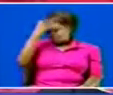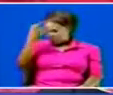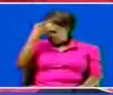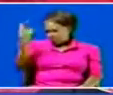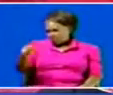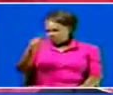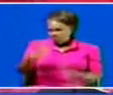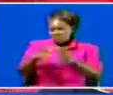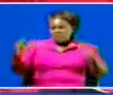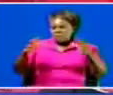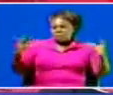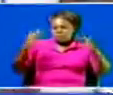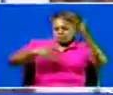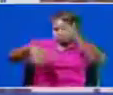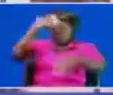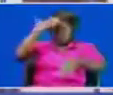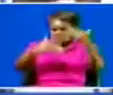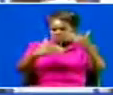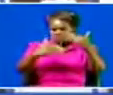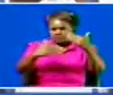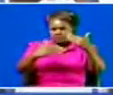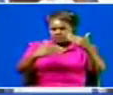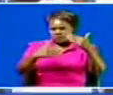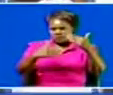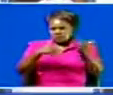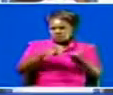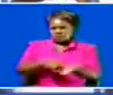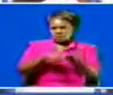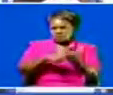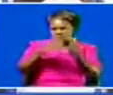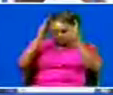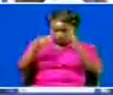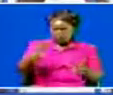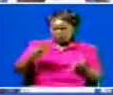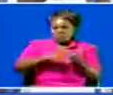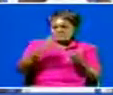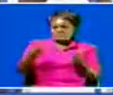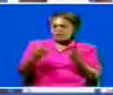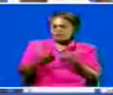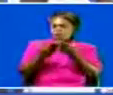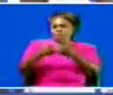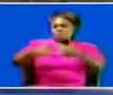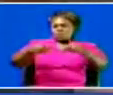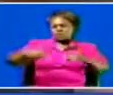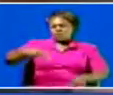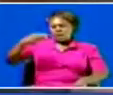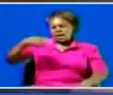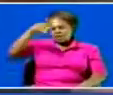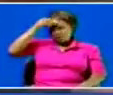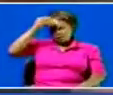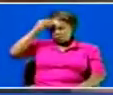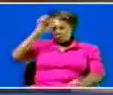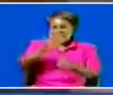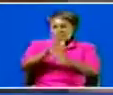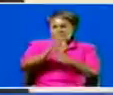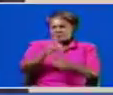rapid expansion of universities and satellite campuses, insisting that the move has failed to avail quality higher education to the vast majority